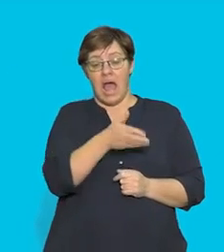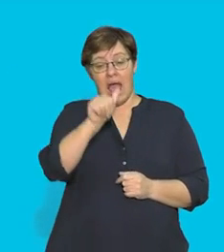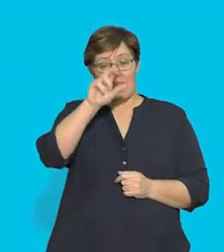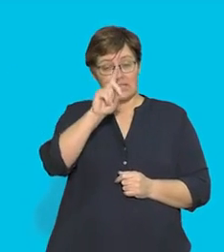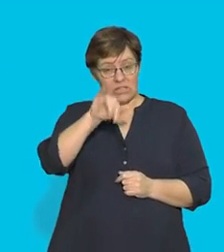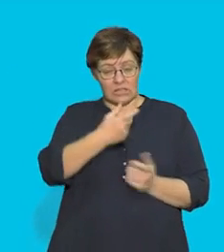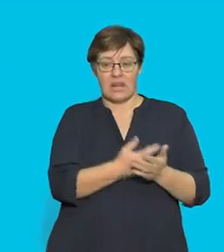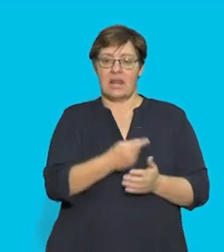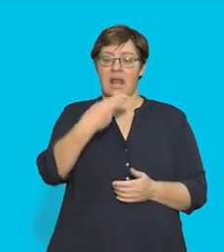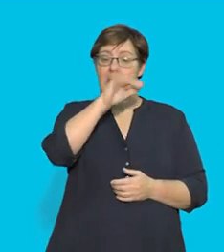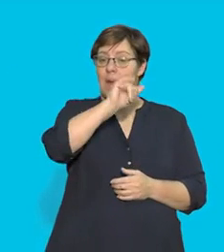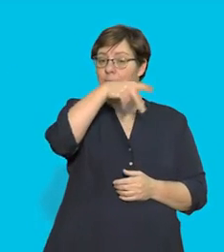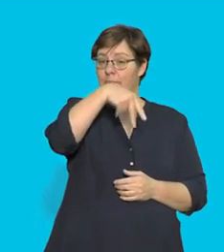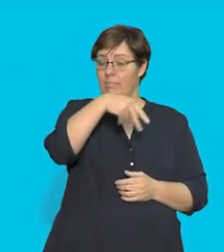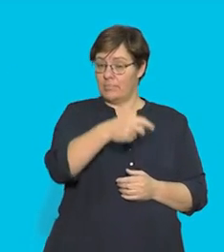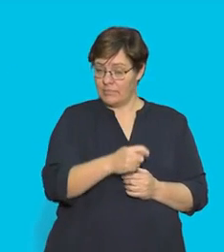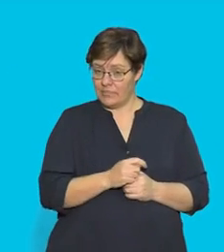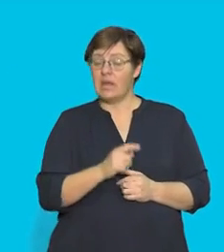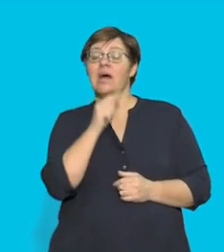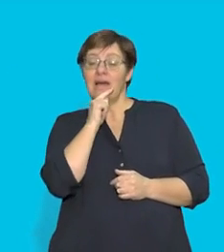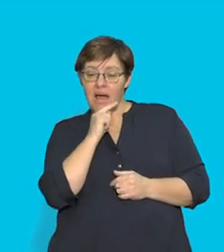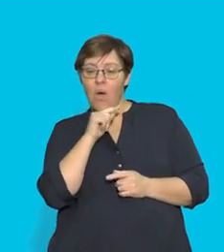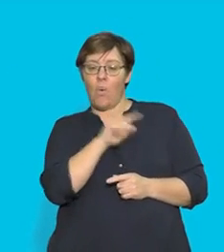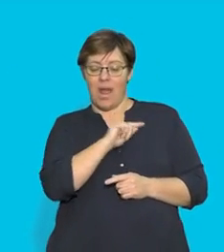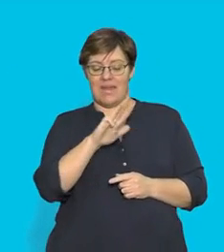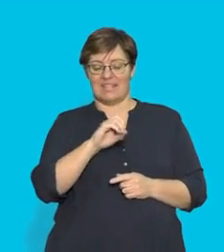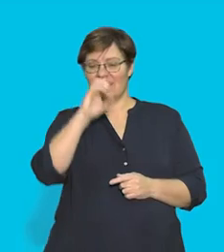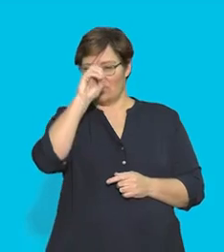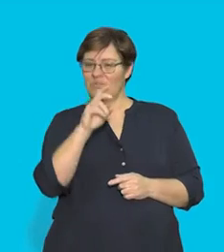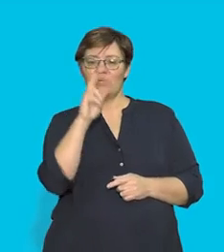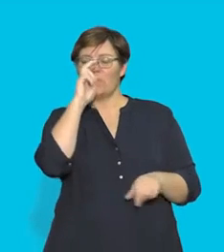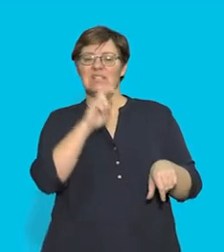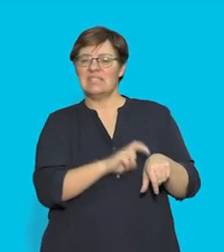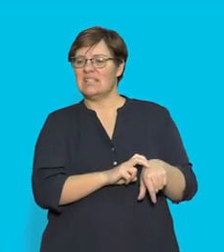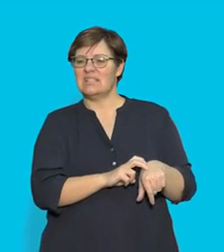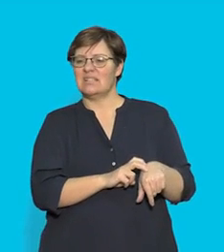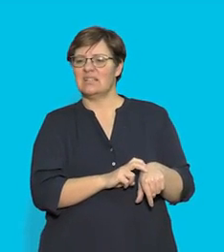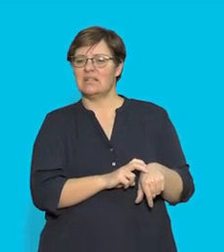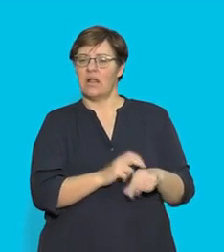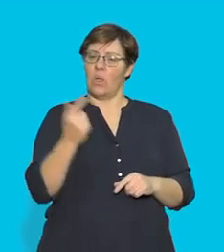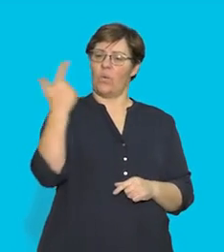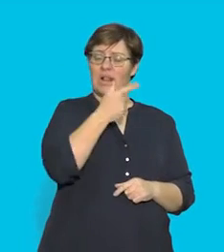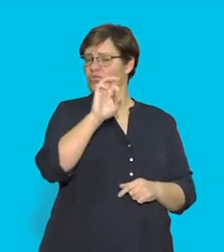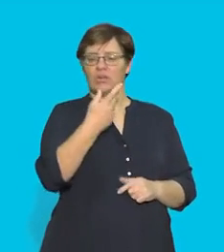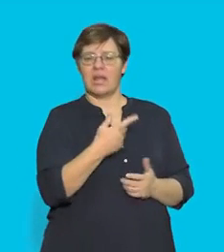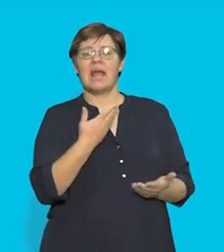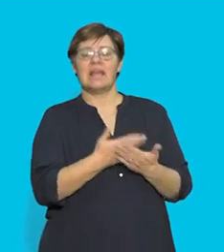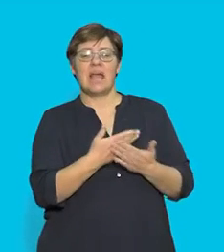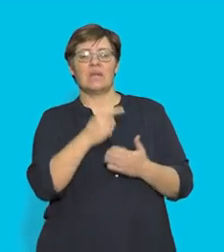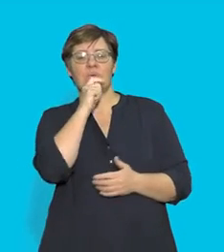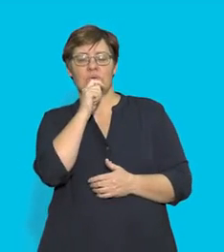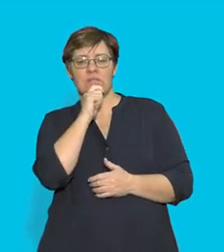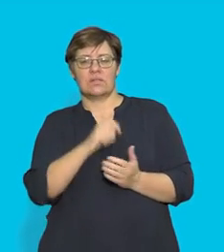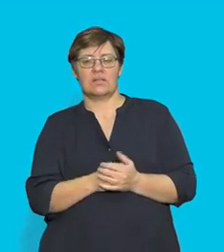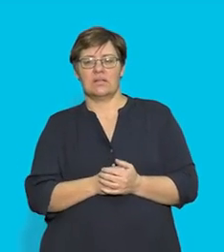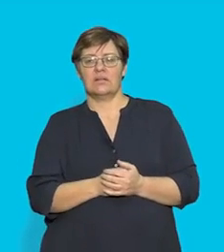hypotenuse, we're talking about cos. So because this is a right angle triangle, we don't need to use any fancy trigonometry. We just got to use